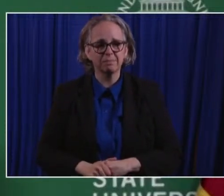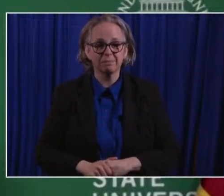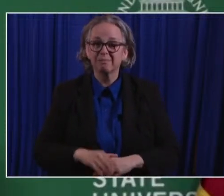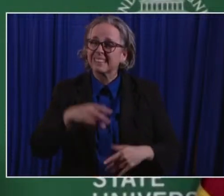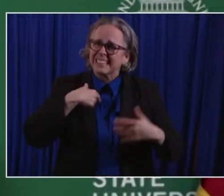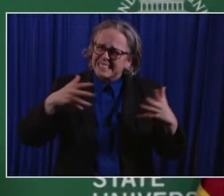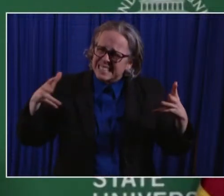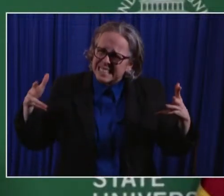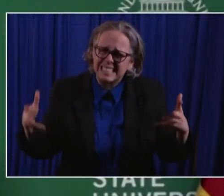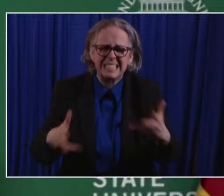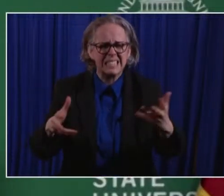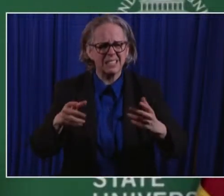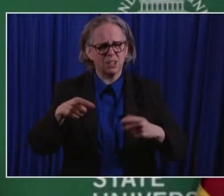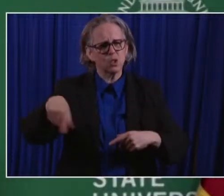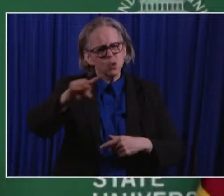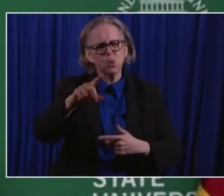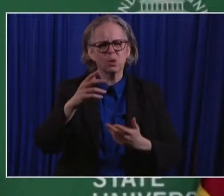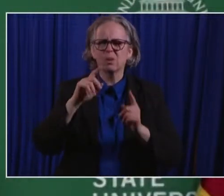at